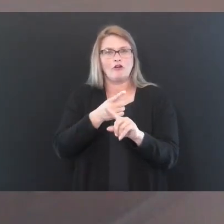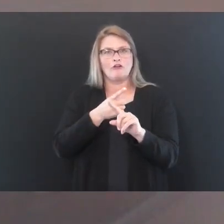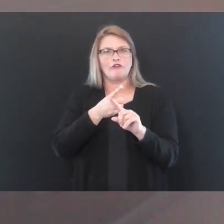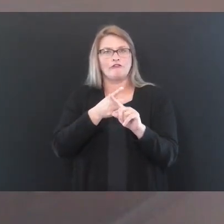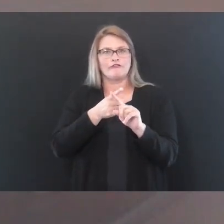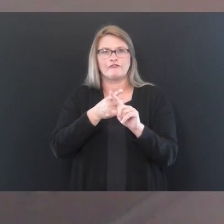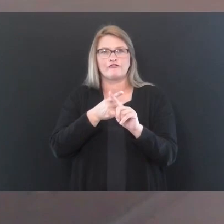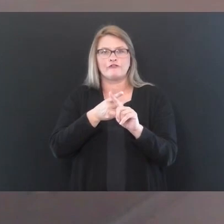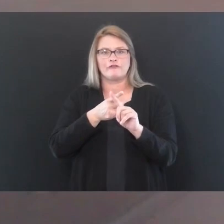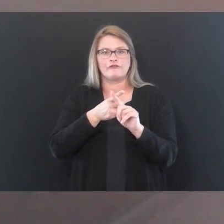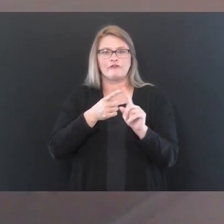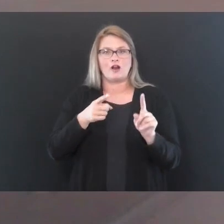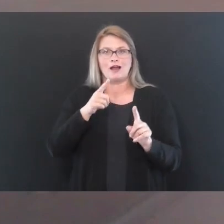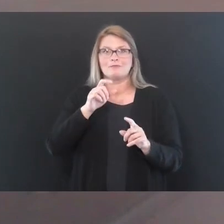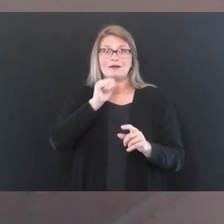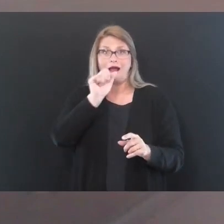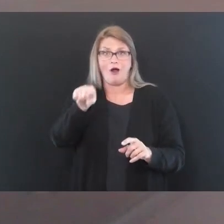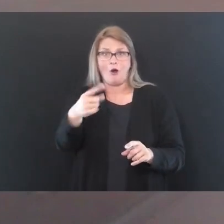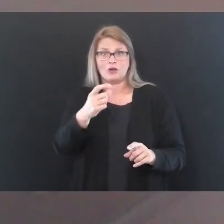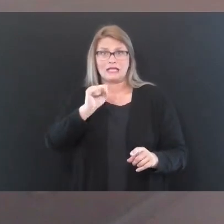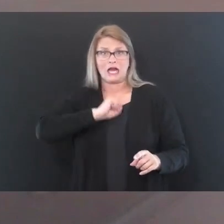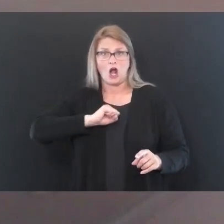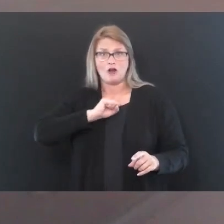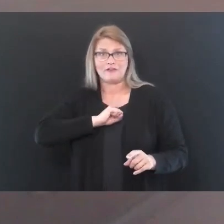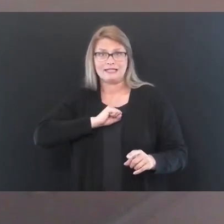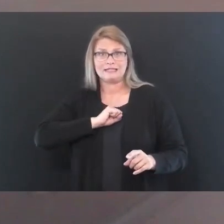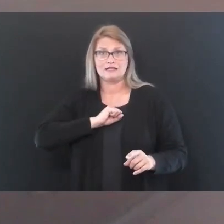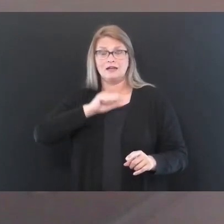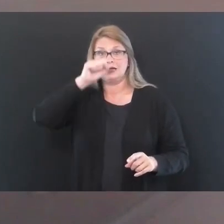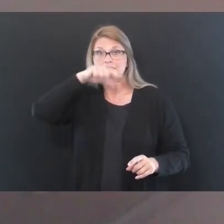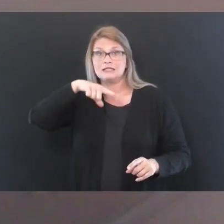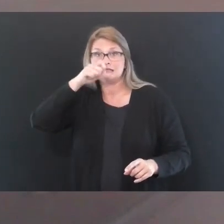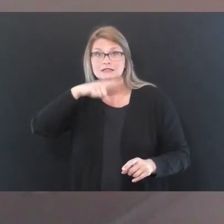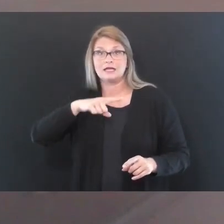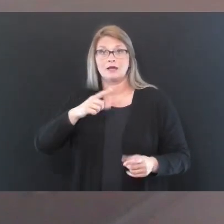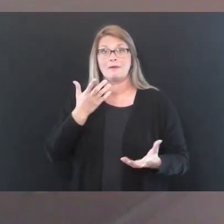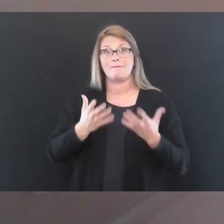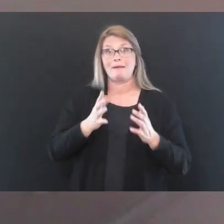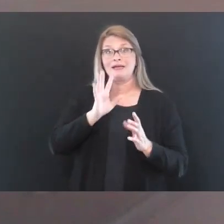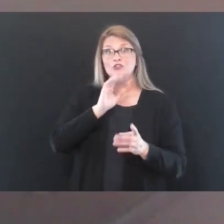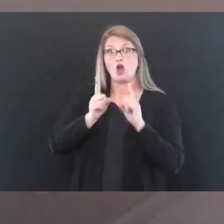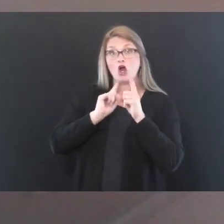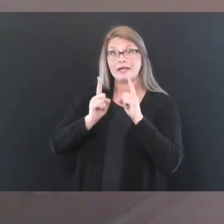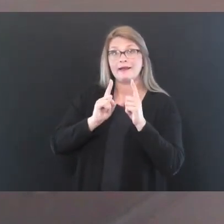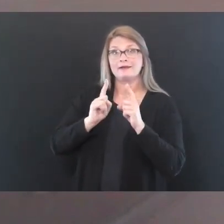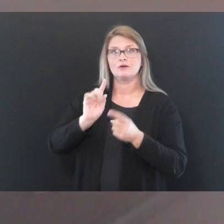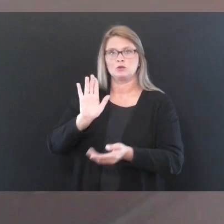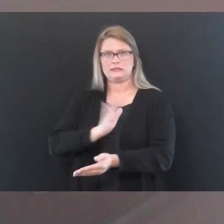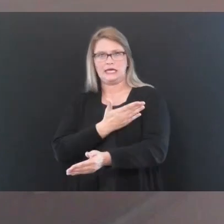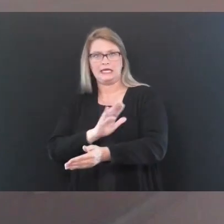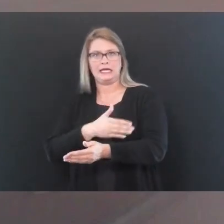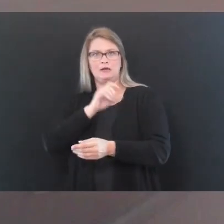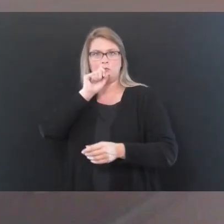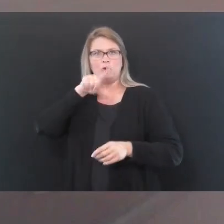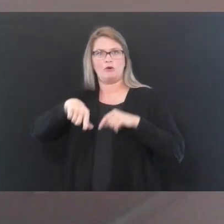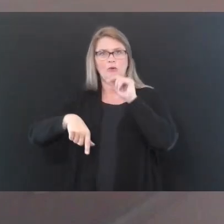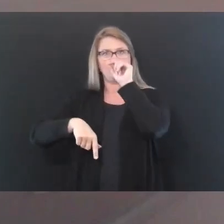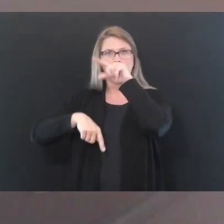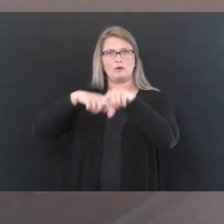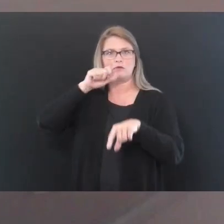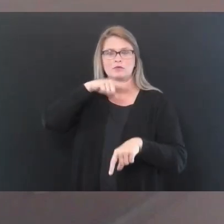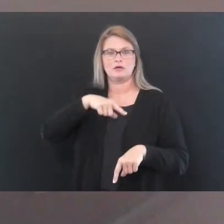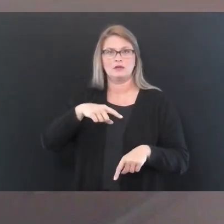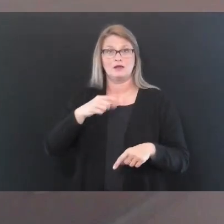just coughing or sneezing, but from singing or vigorous talking. And we also know that face coverings, not